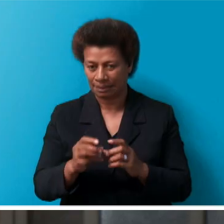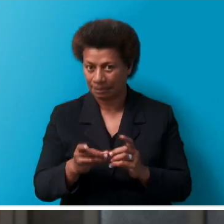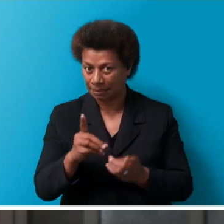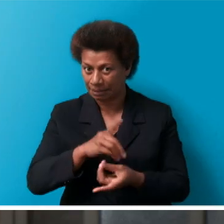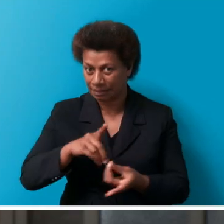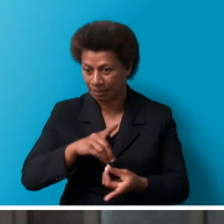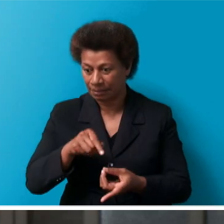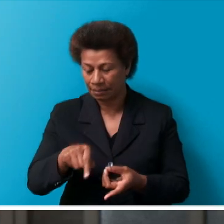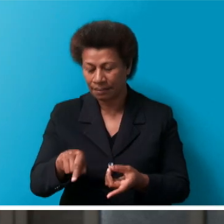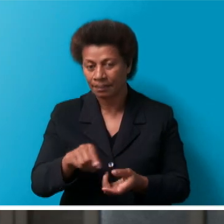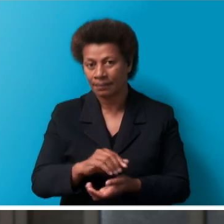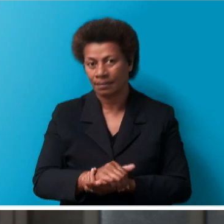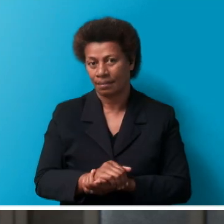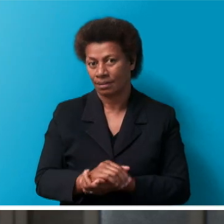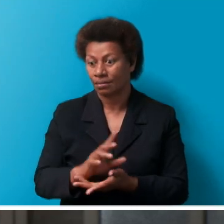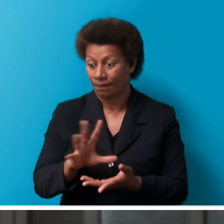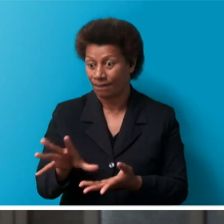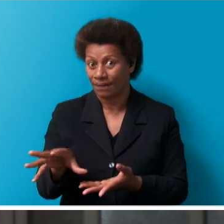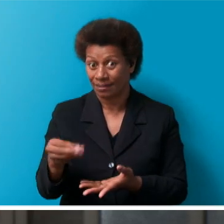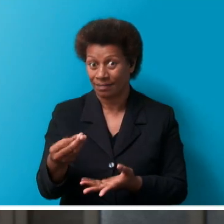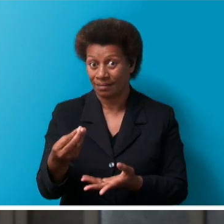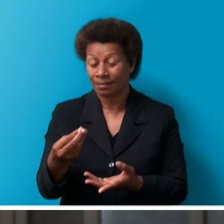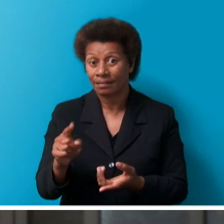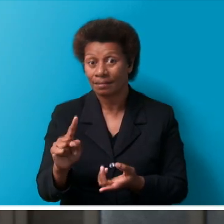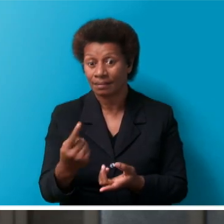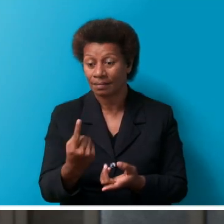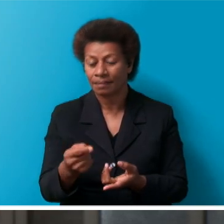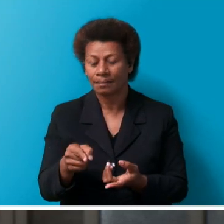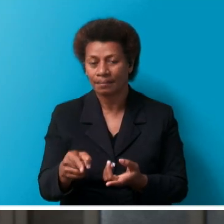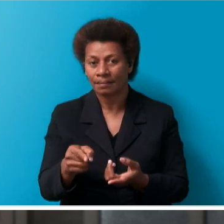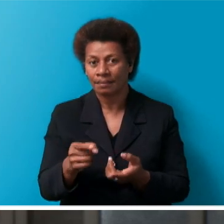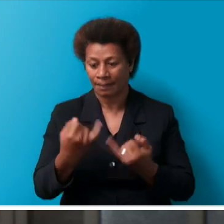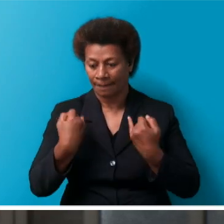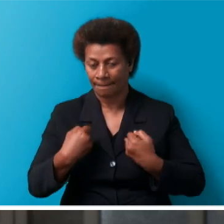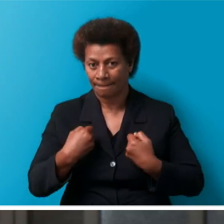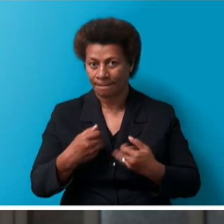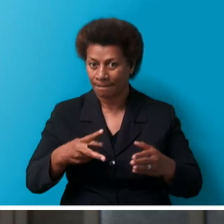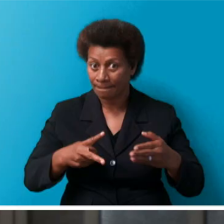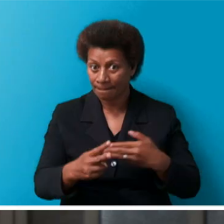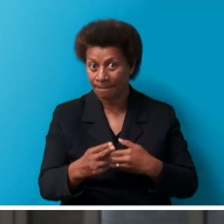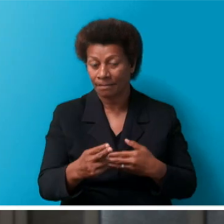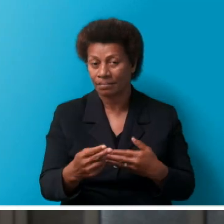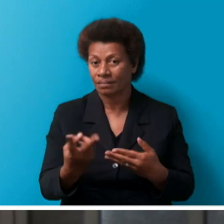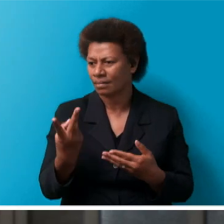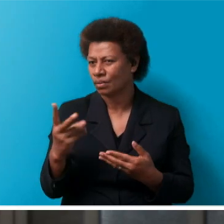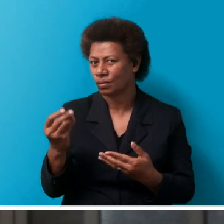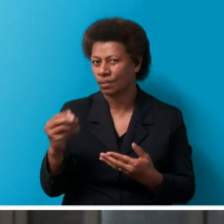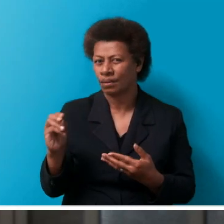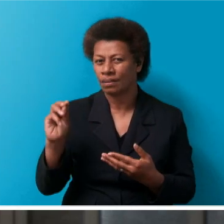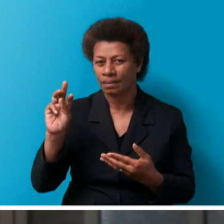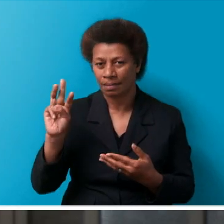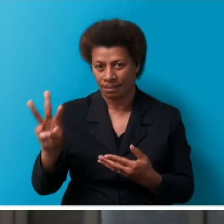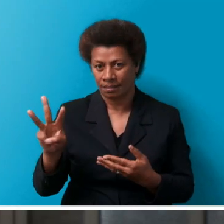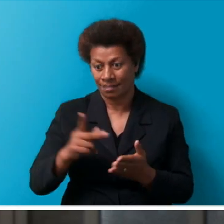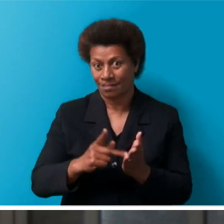of Fiji's first adaptive social protection strategy and implementation plan launched in mid-2023.